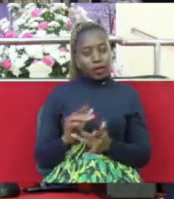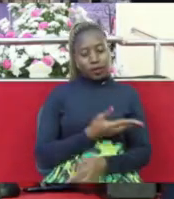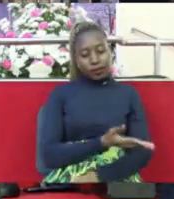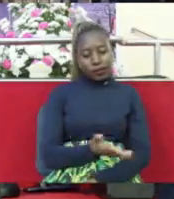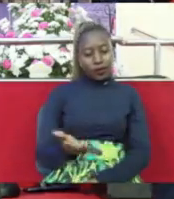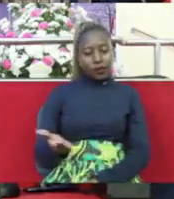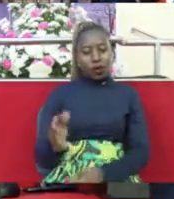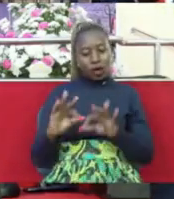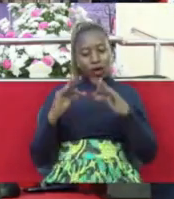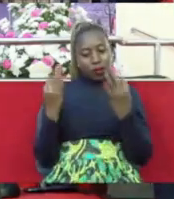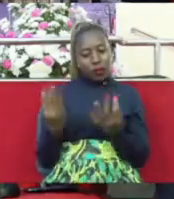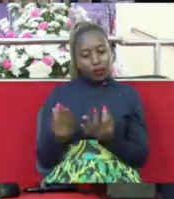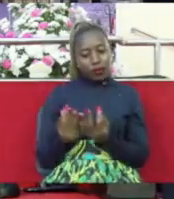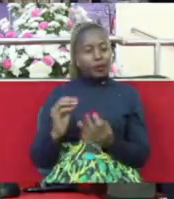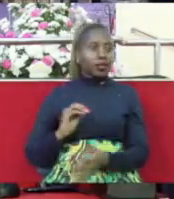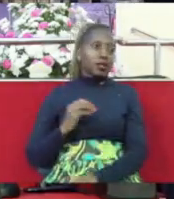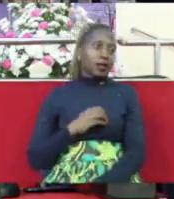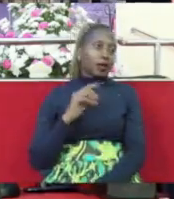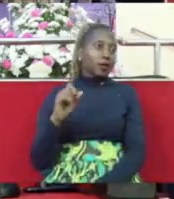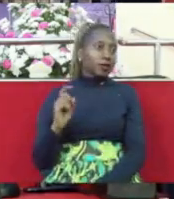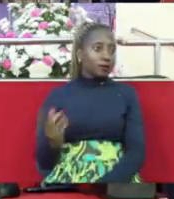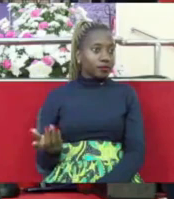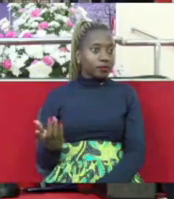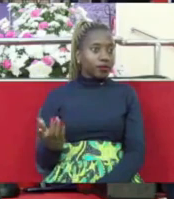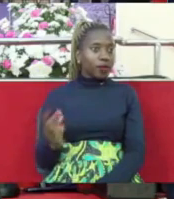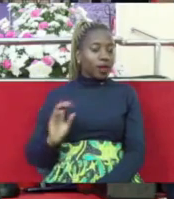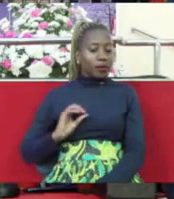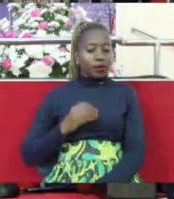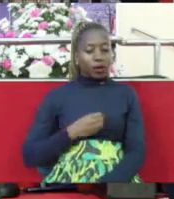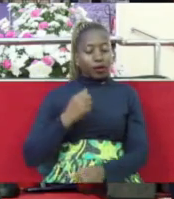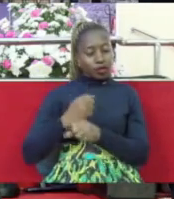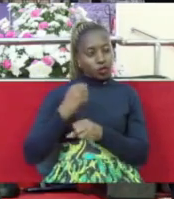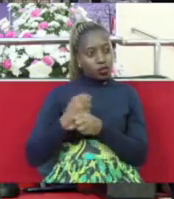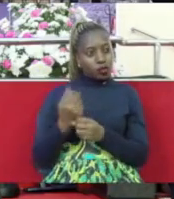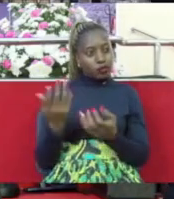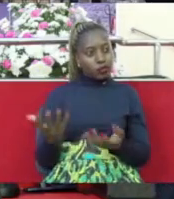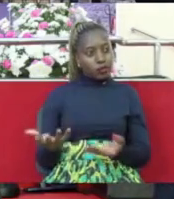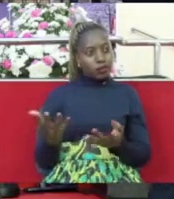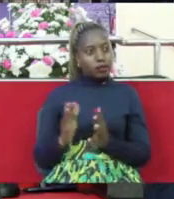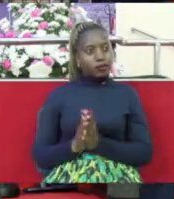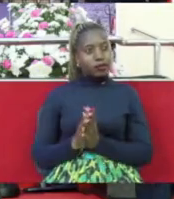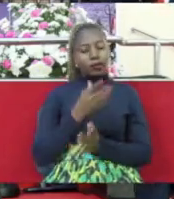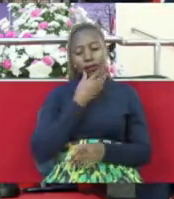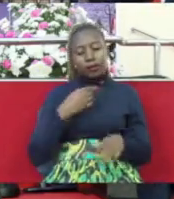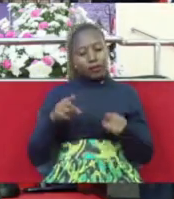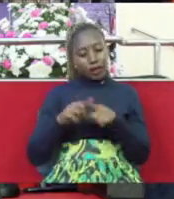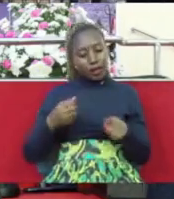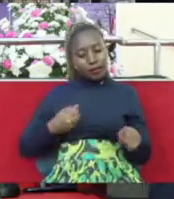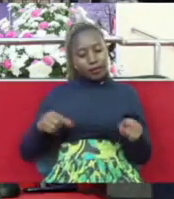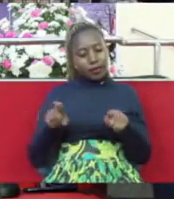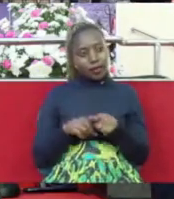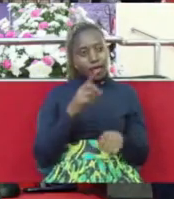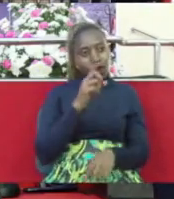willing to put him in front of our jobs? Je, tuko radhi kumweka mbele ya kazi zetu? Oh my brother, my sister, are you willing to put him